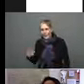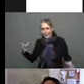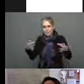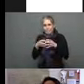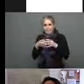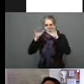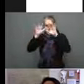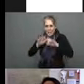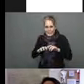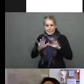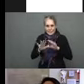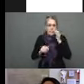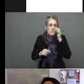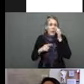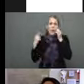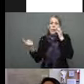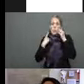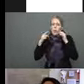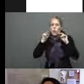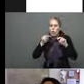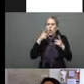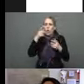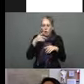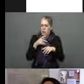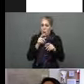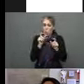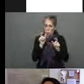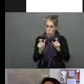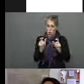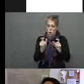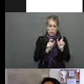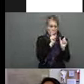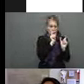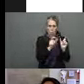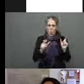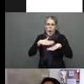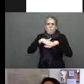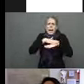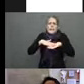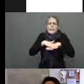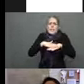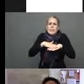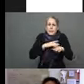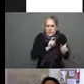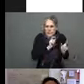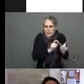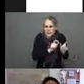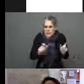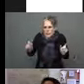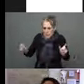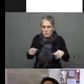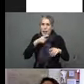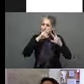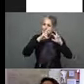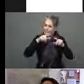and we worked on basic word order. It was, uh, uh, uh, similar study with a similar setup and we